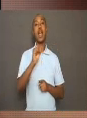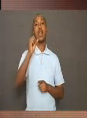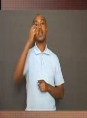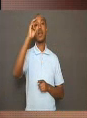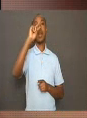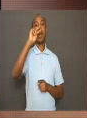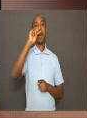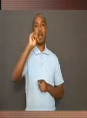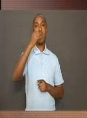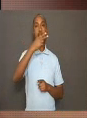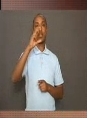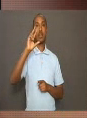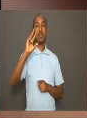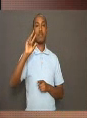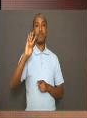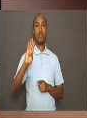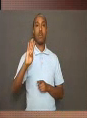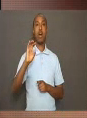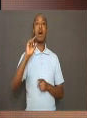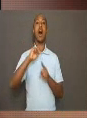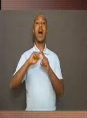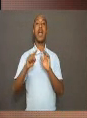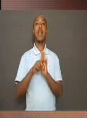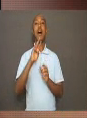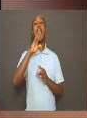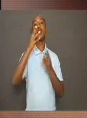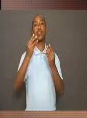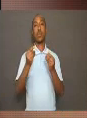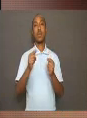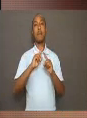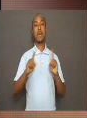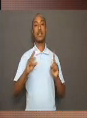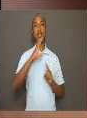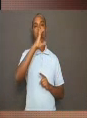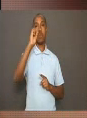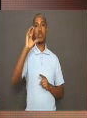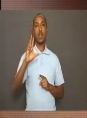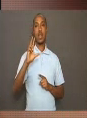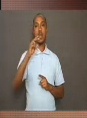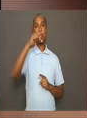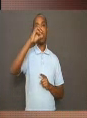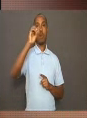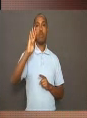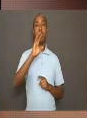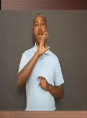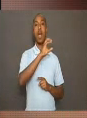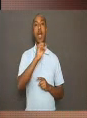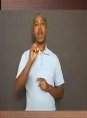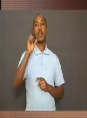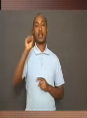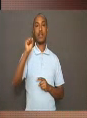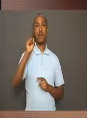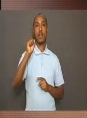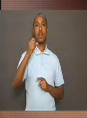ammonium ions are soluble, but carbonates, phosphates, and